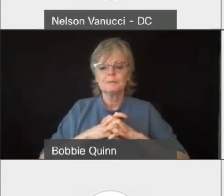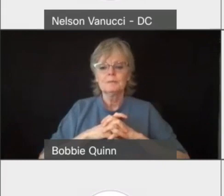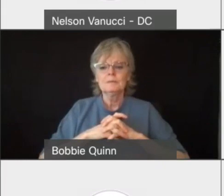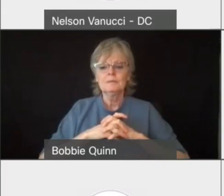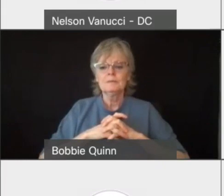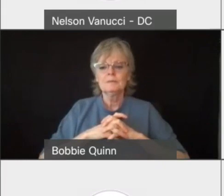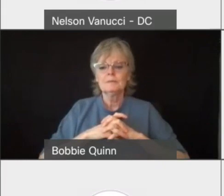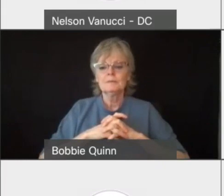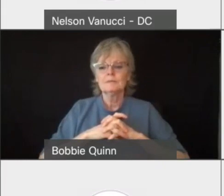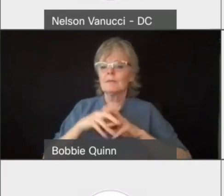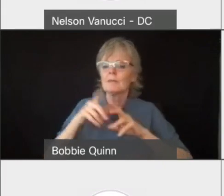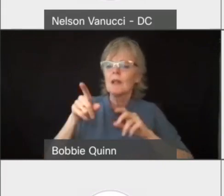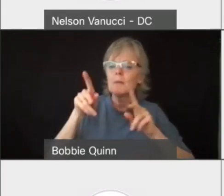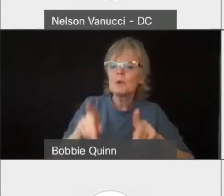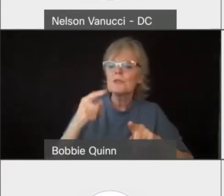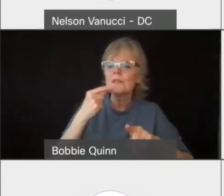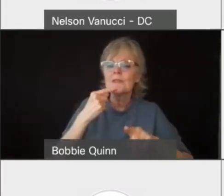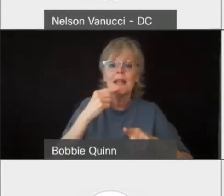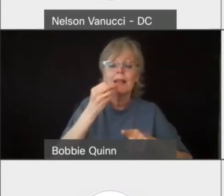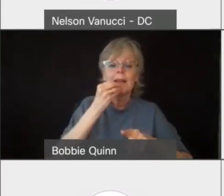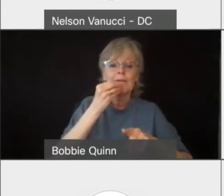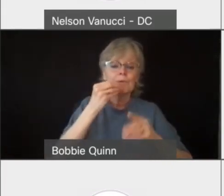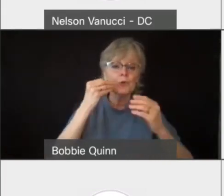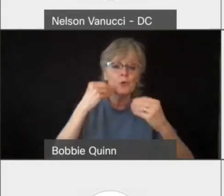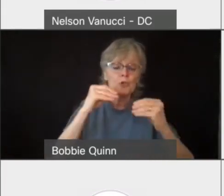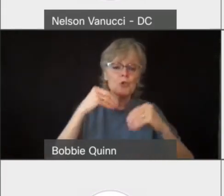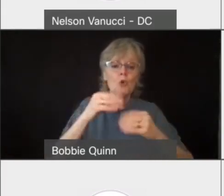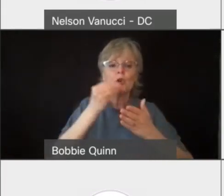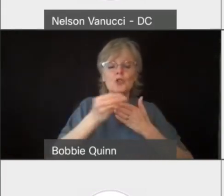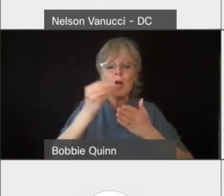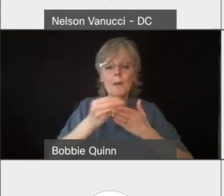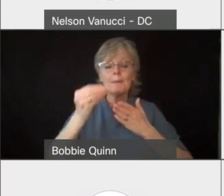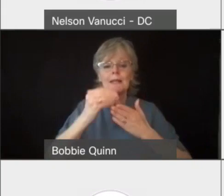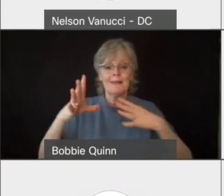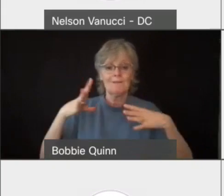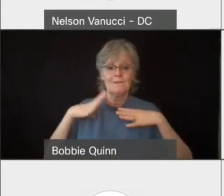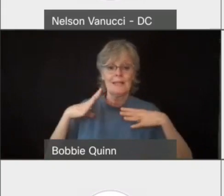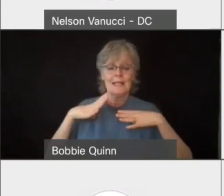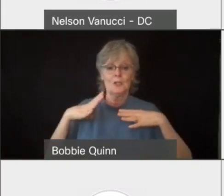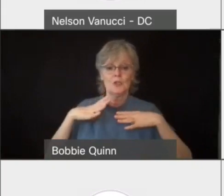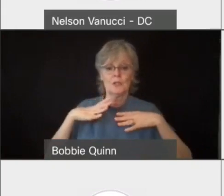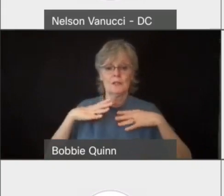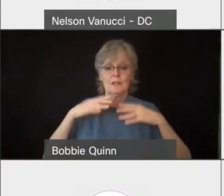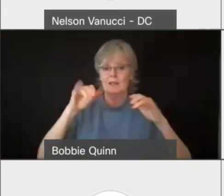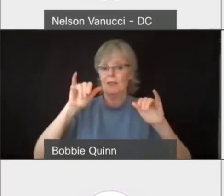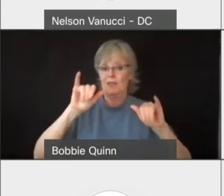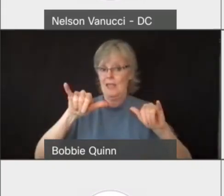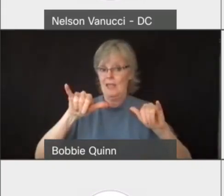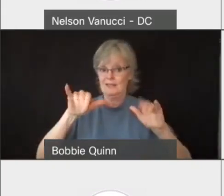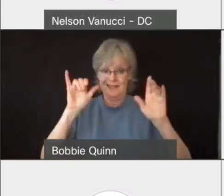So this person says they're talking about grocery stores, shopping, vacations. That has not yet changed.